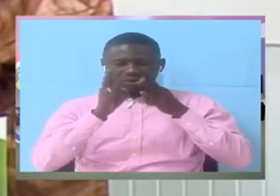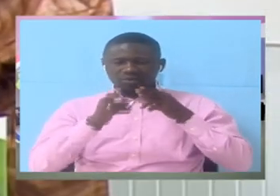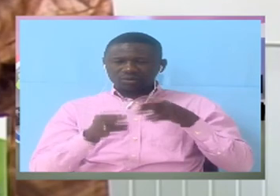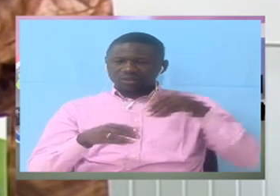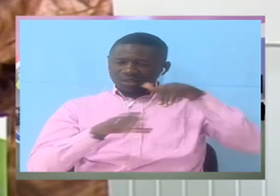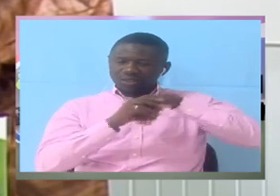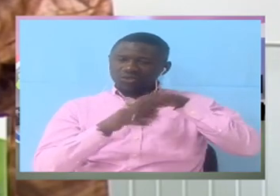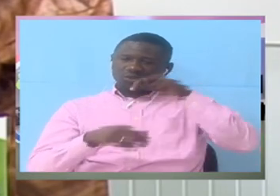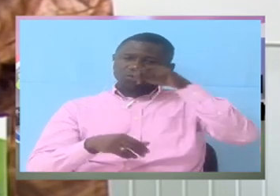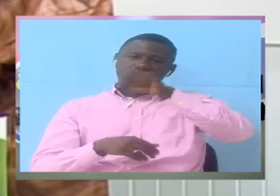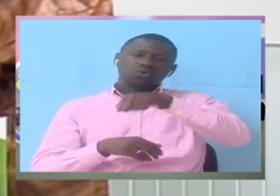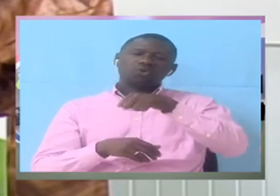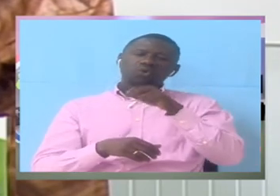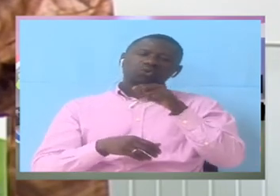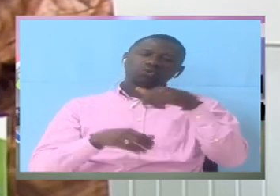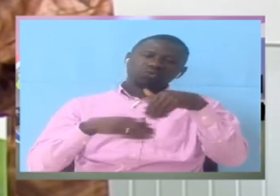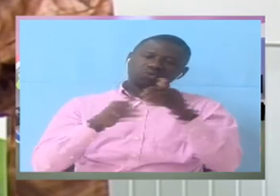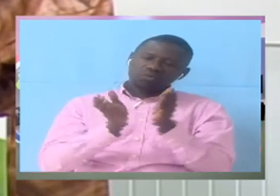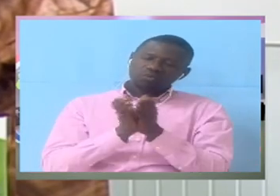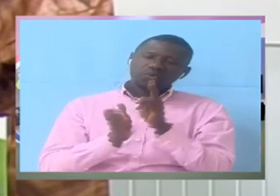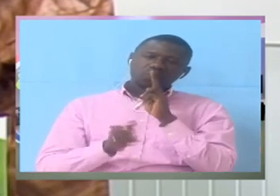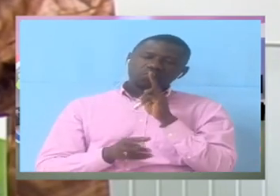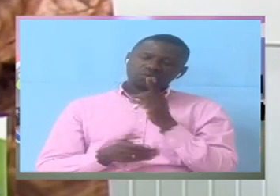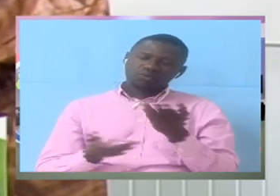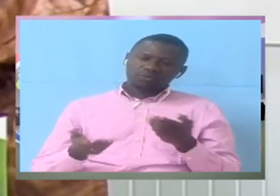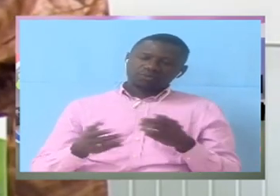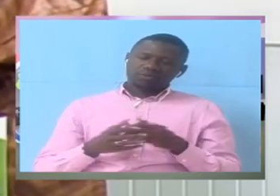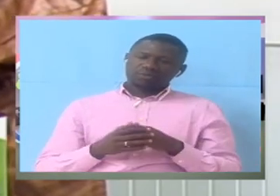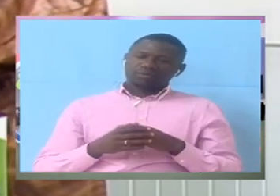Lang atro kono mo gele mi alonko yate bunne.